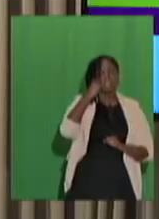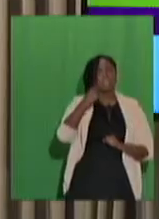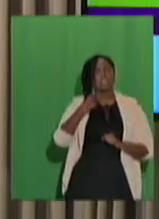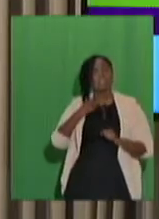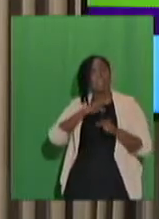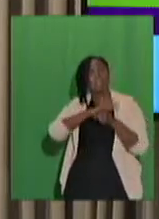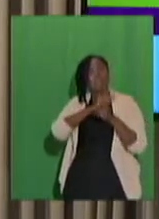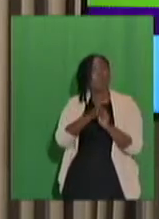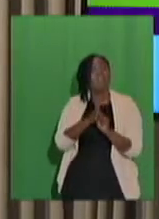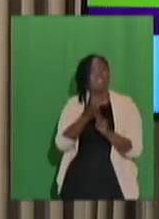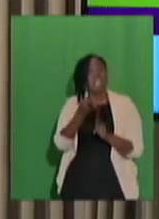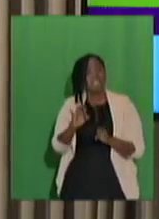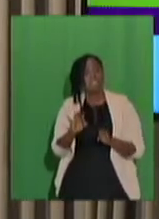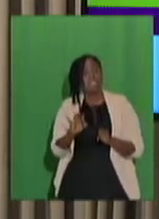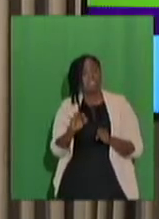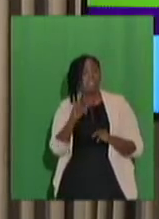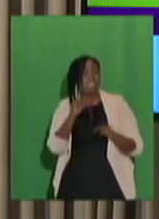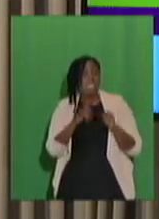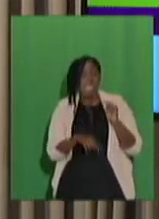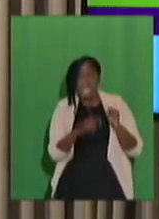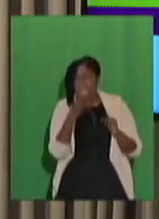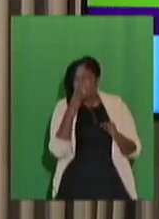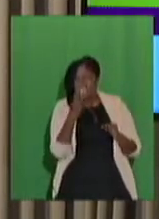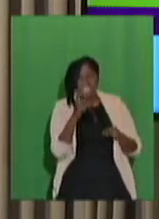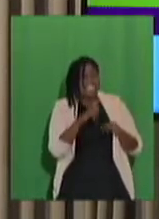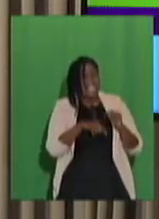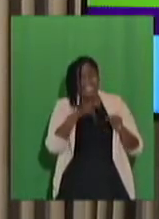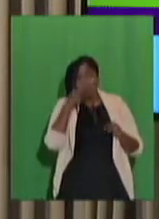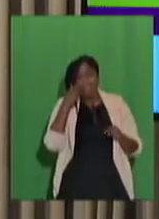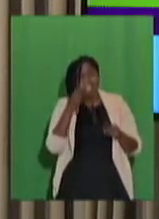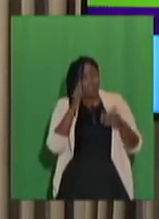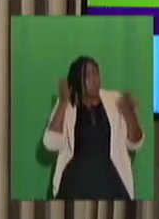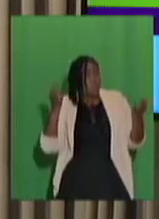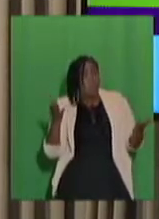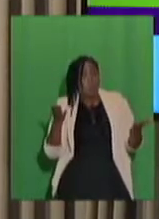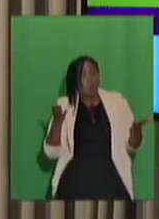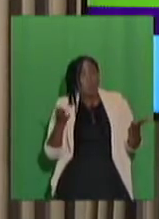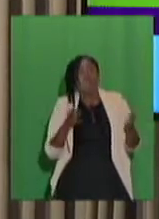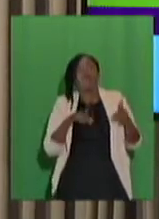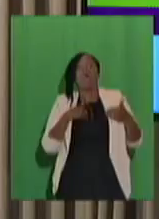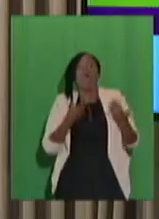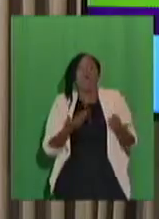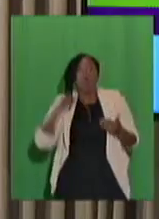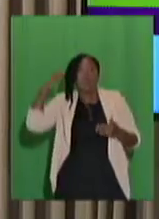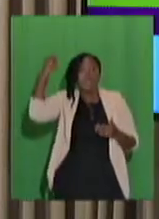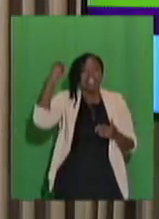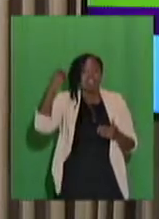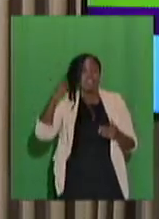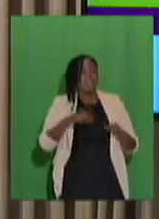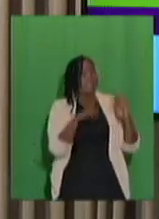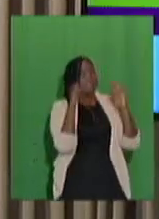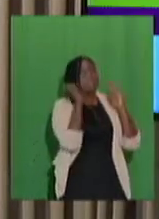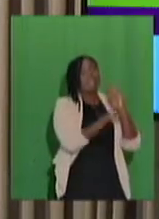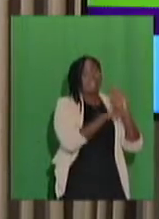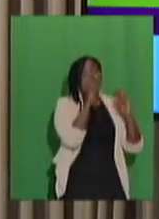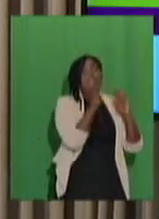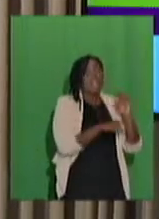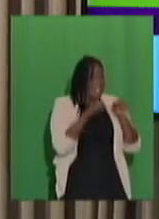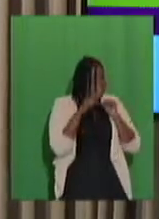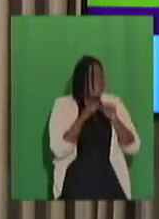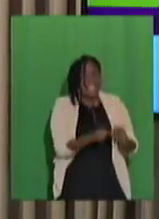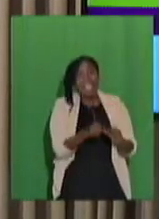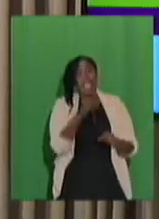enemy is to stay home. This morning, we dealt with two vulnerable